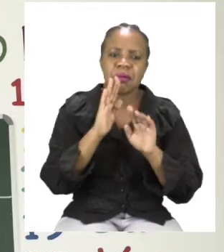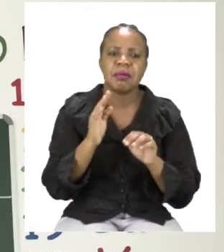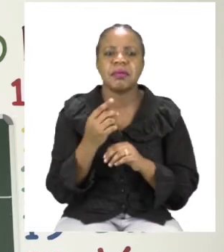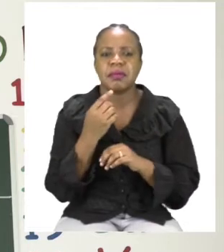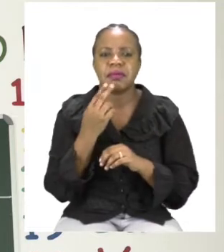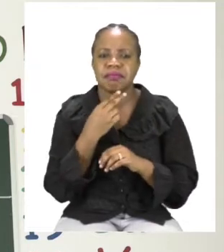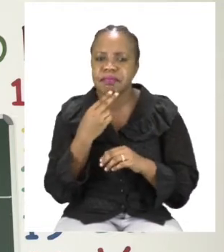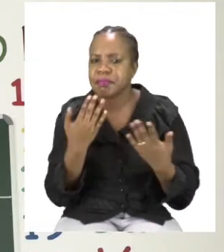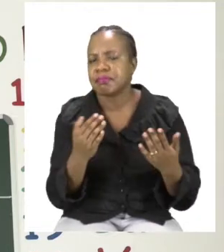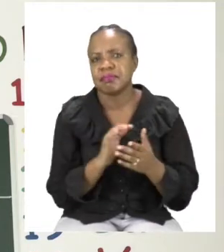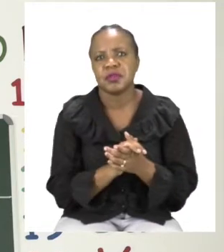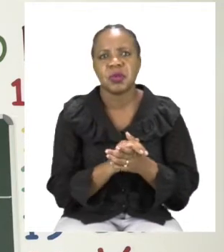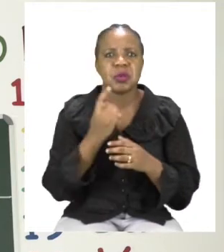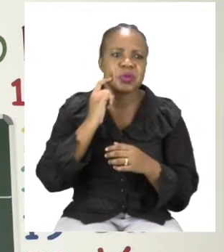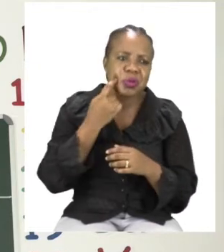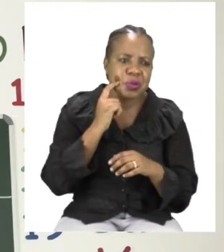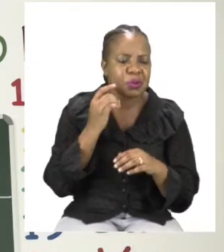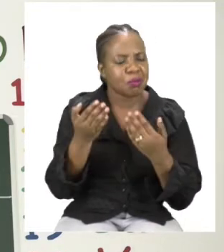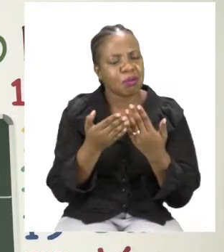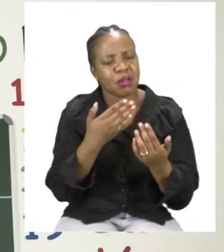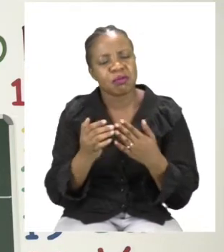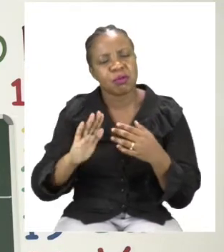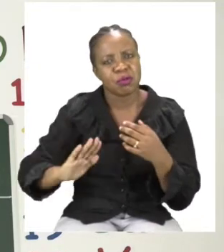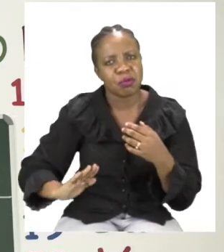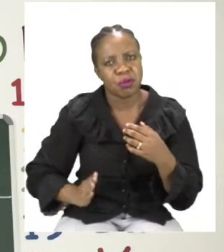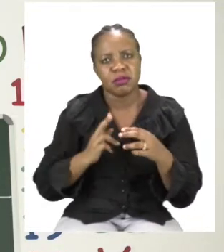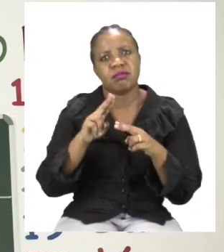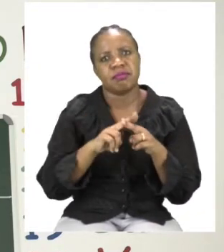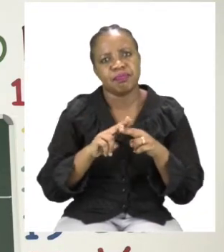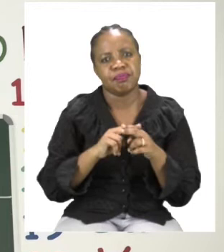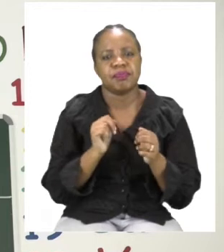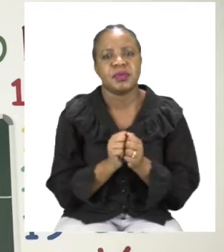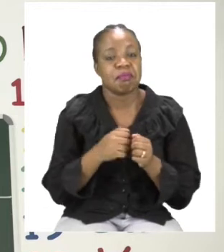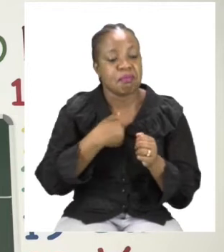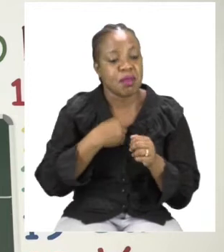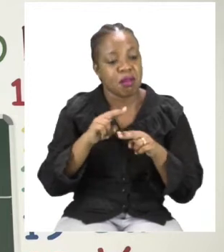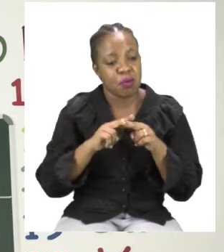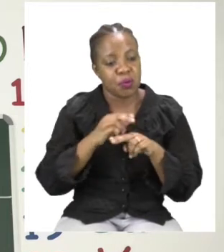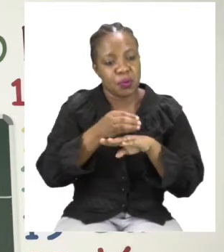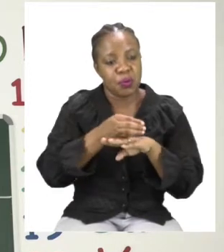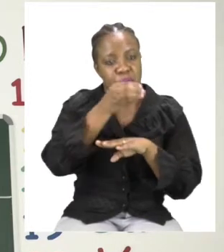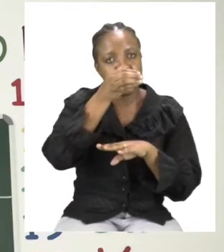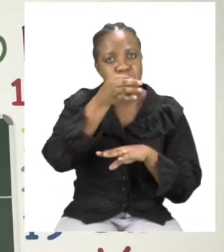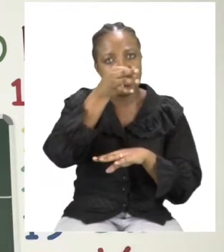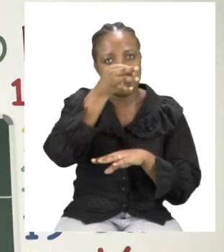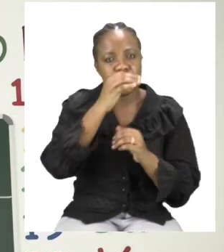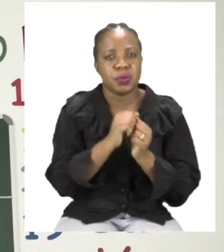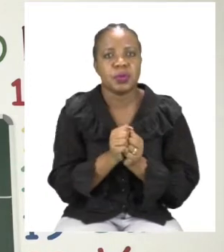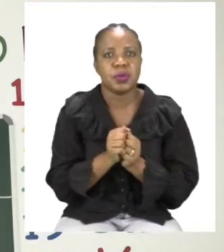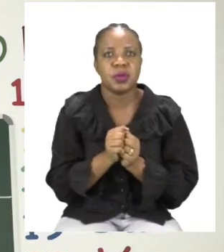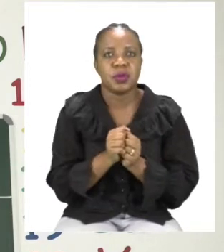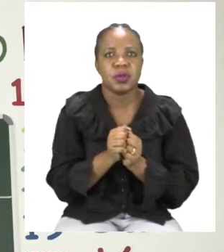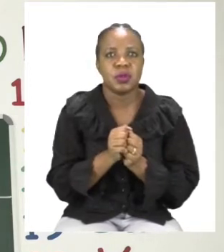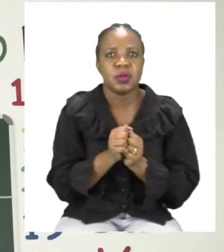sweets. So I have chosen my bottle tops and I have 3. Every time I get to the third one, that